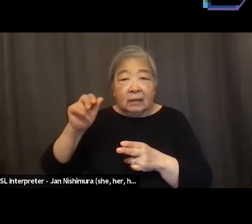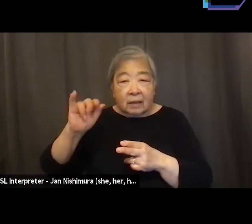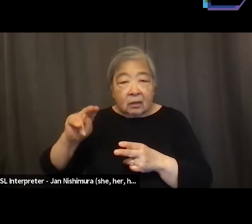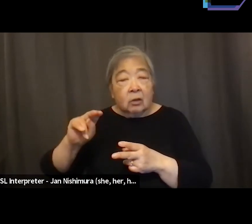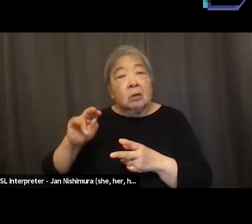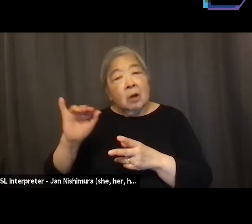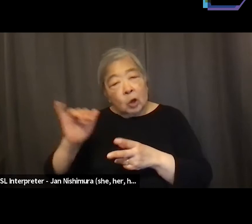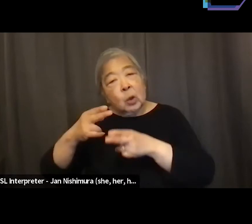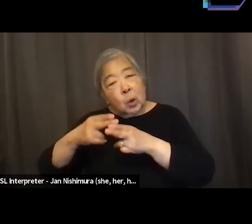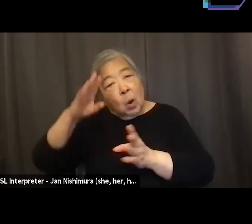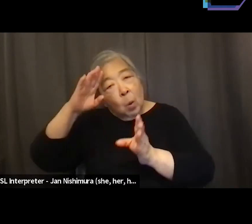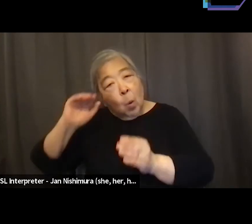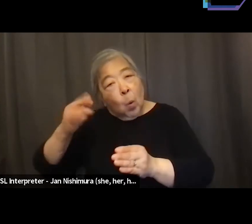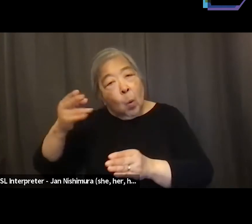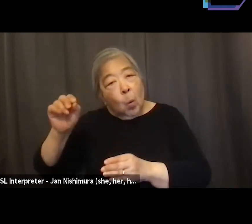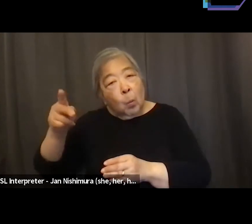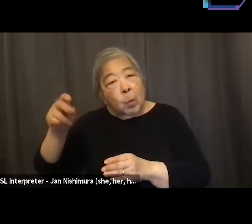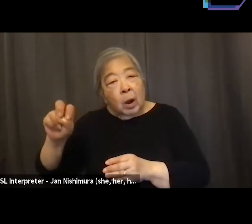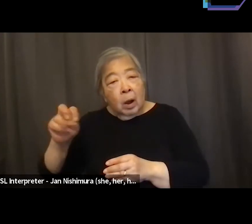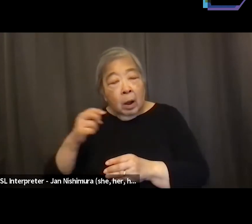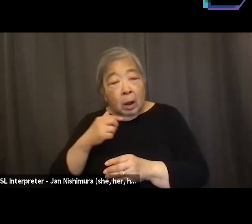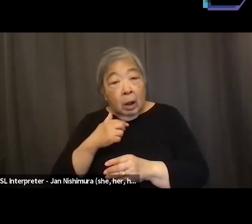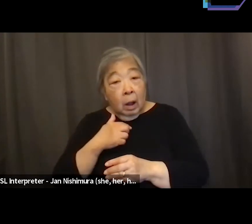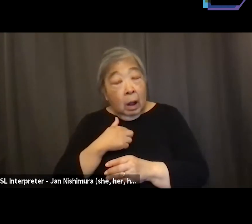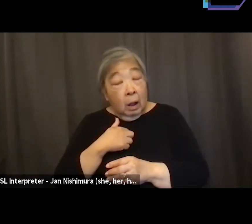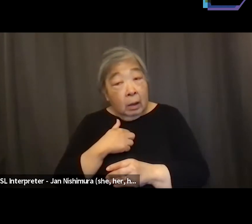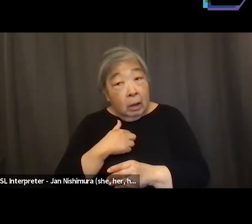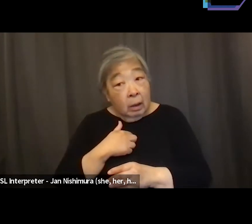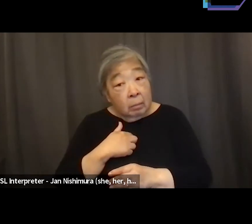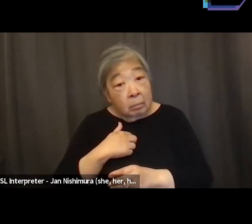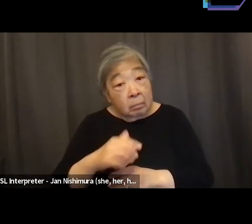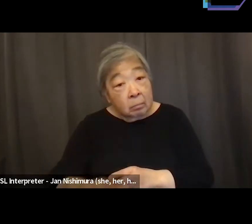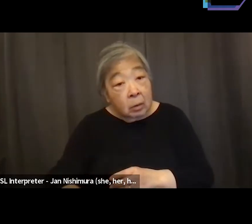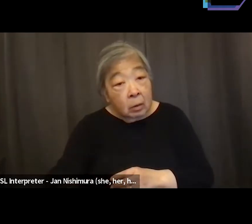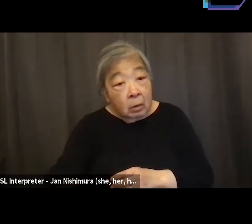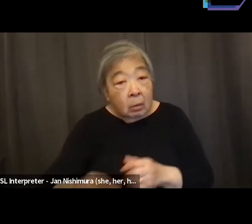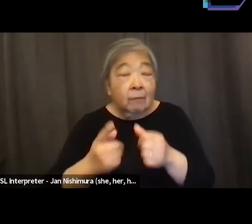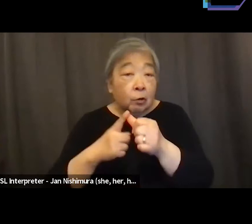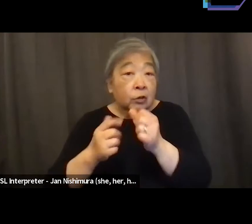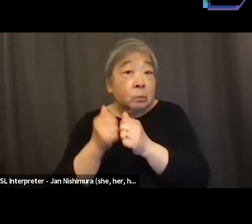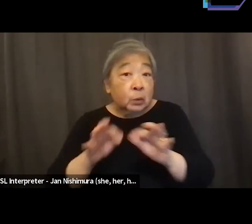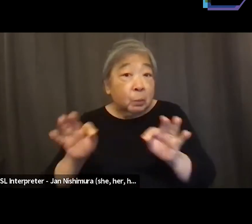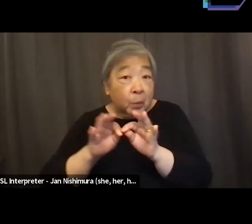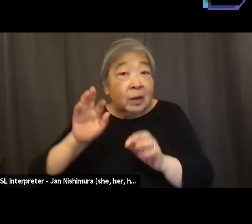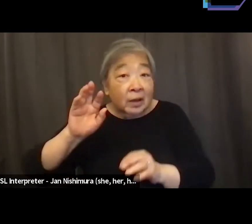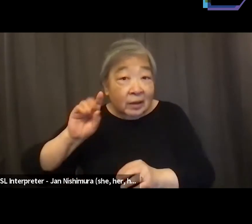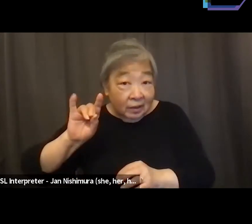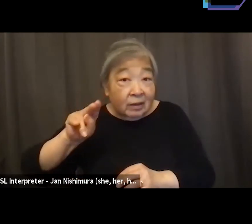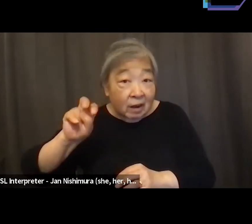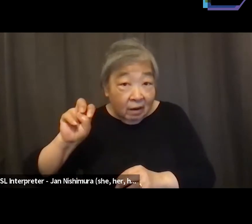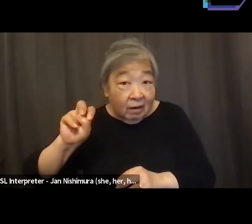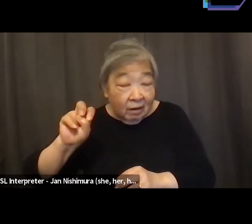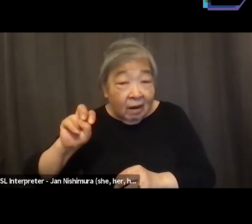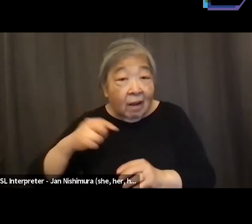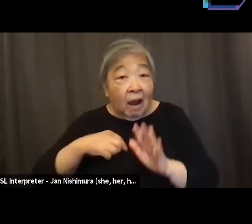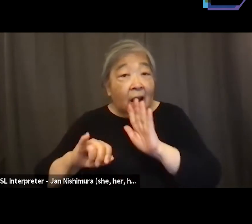Hope, and I am well, first and foremost, Diné, and I identify